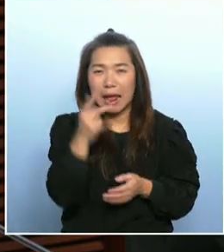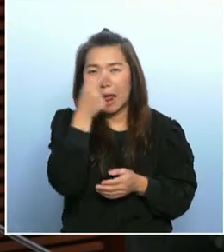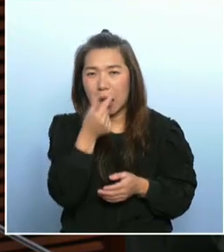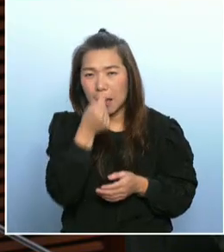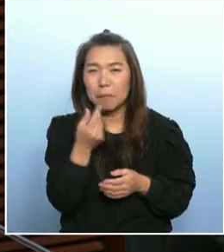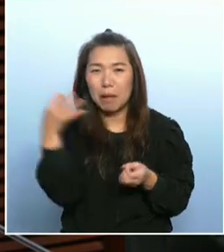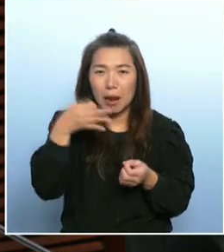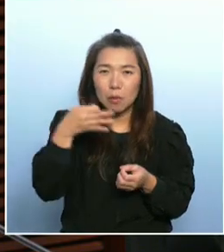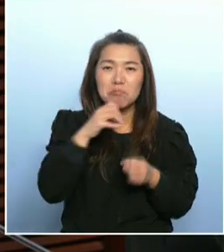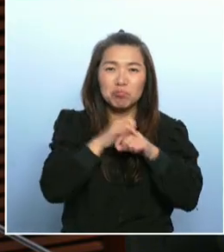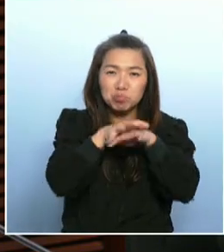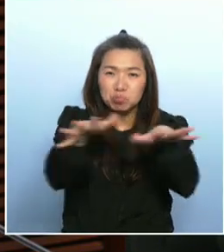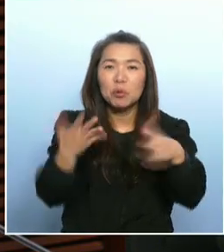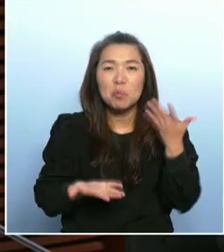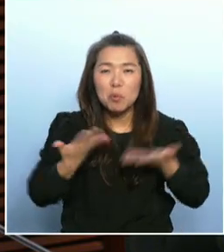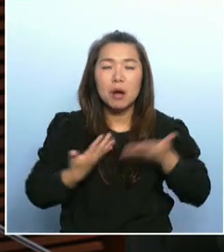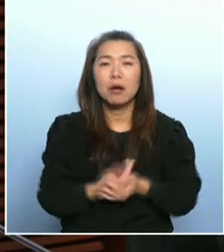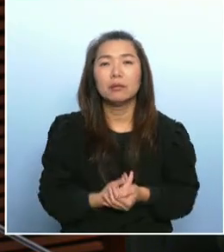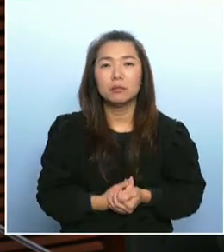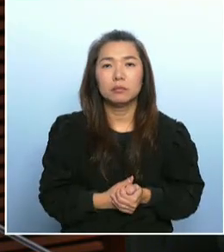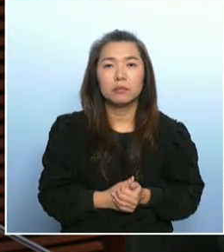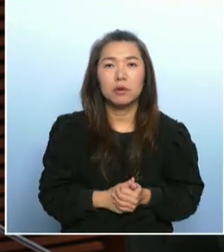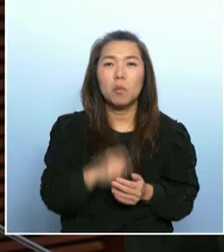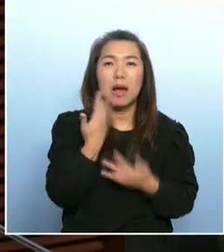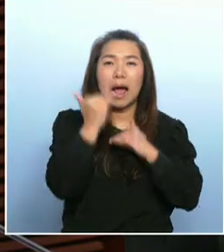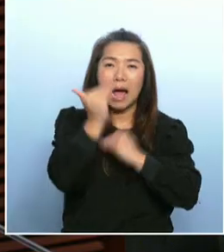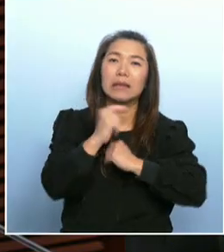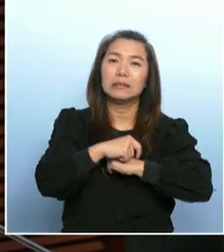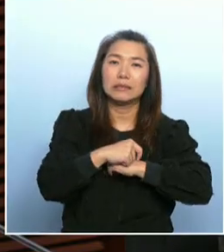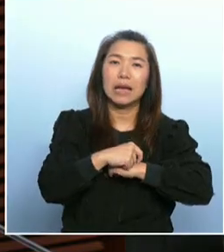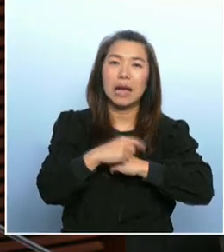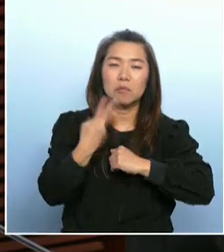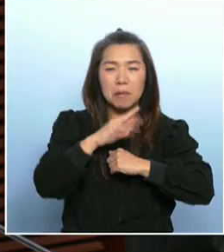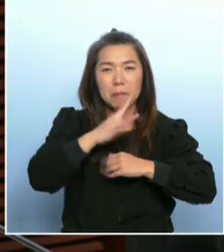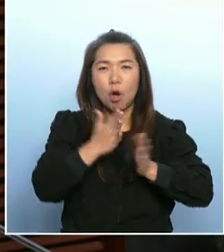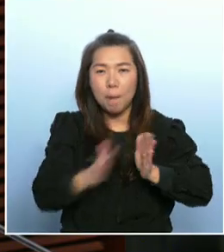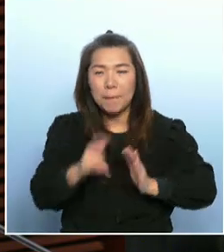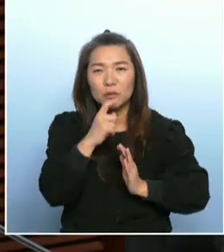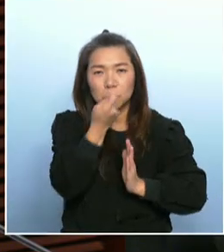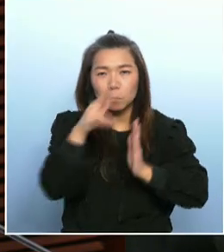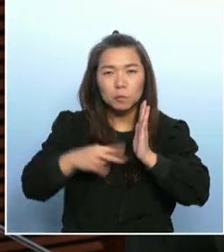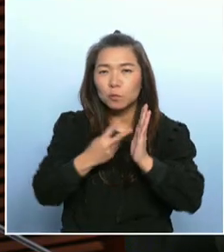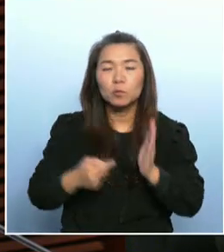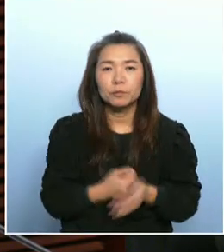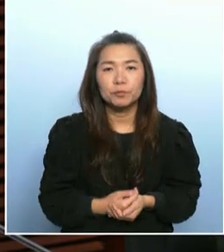The care homes will look at, say, the breakout of influenza, and they